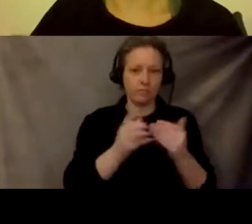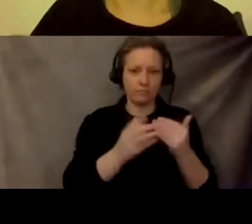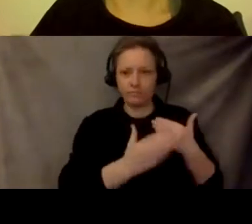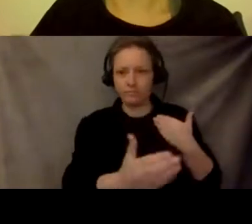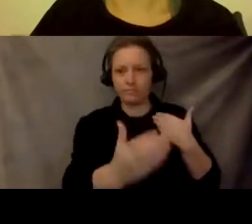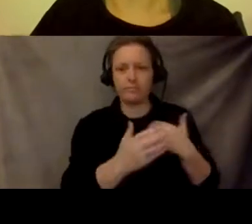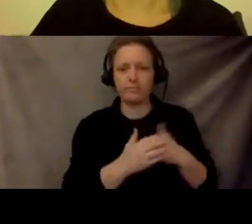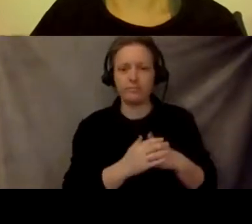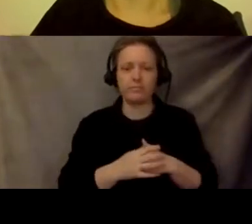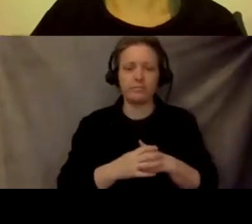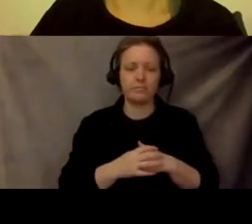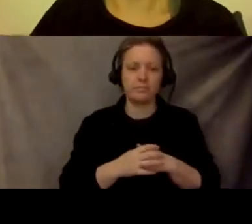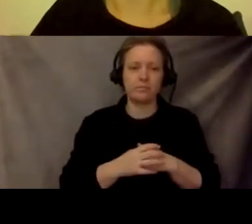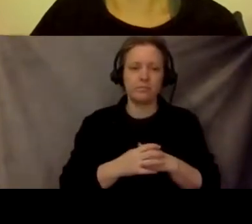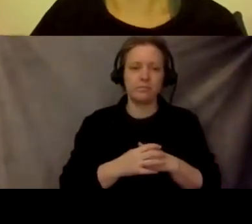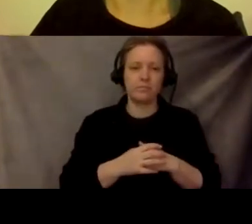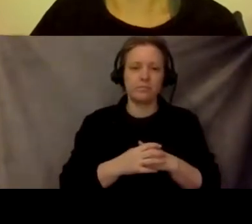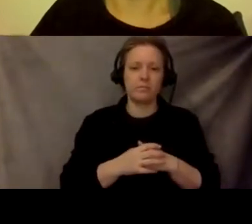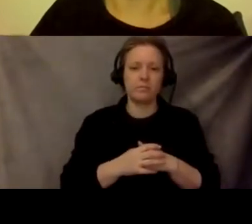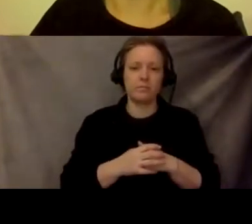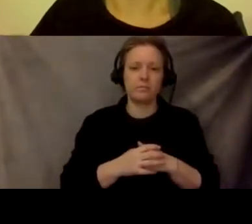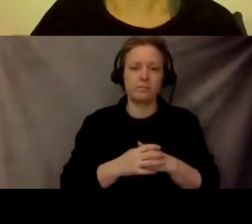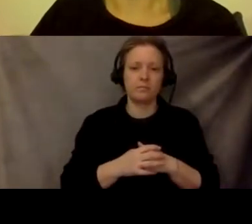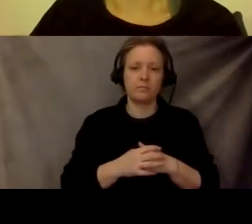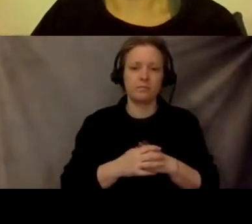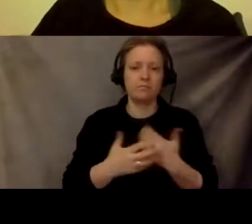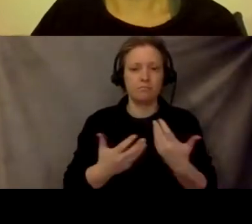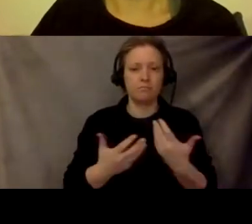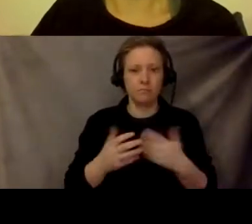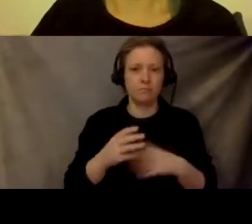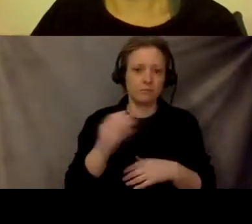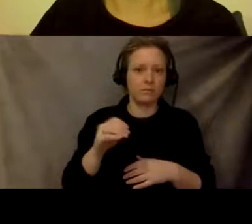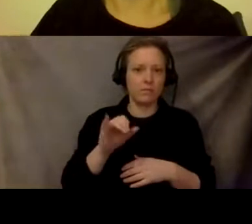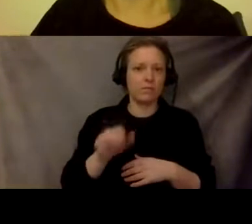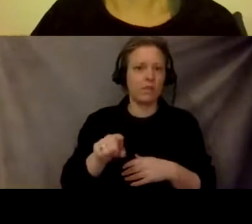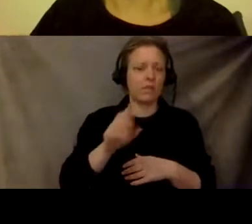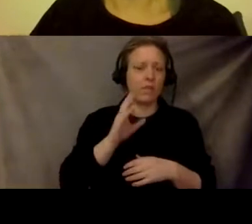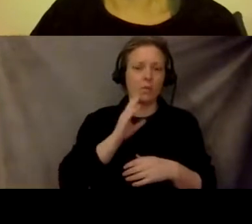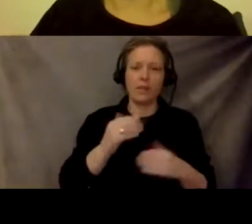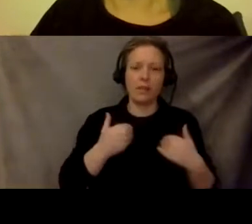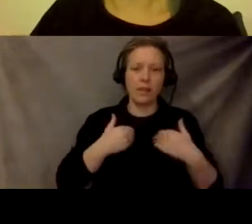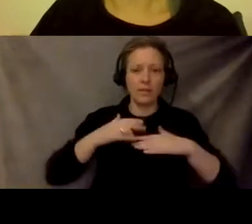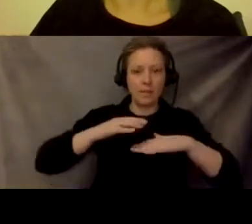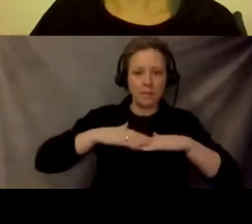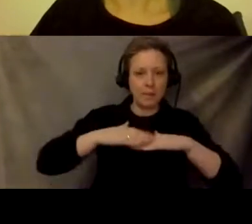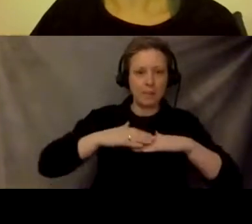that also would probably have a minimal budget impact,